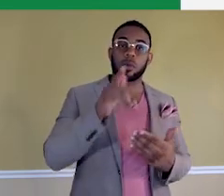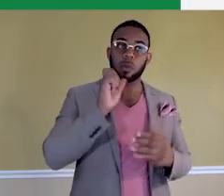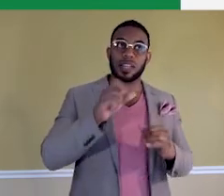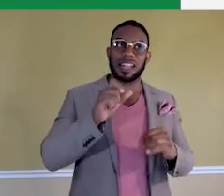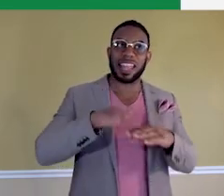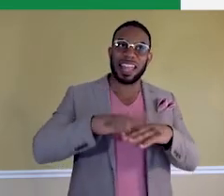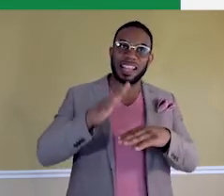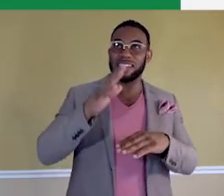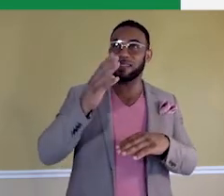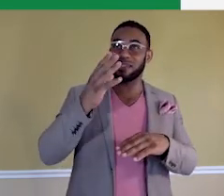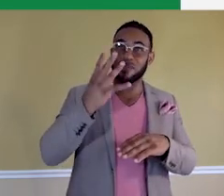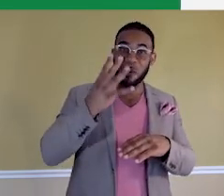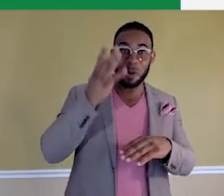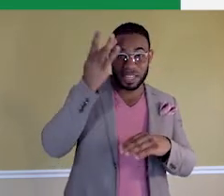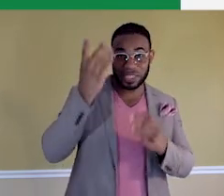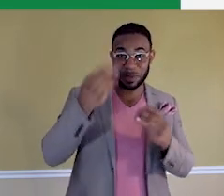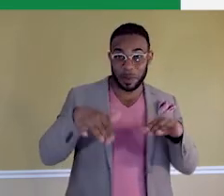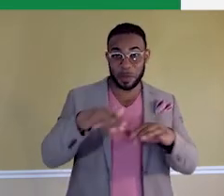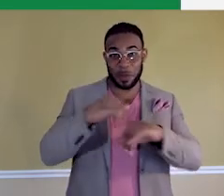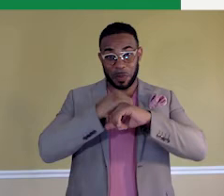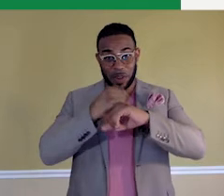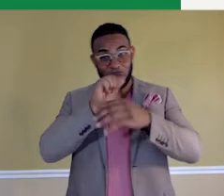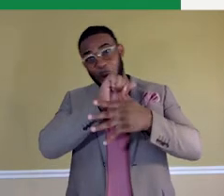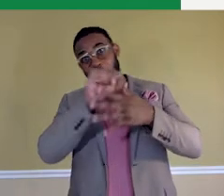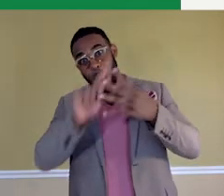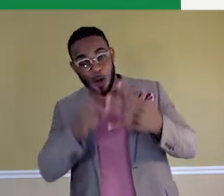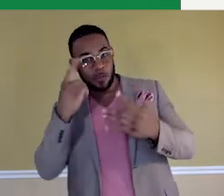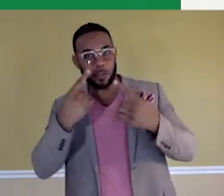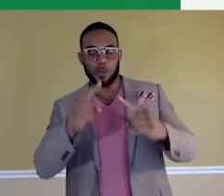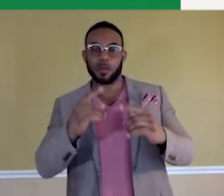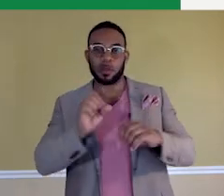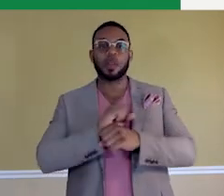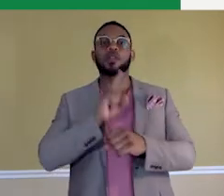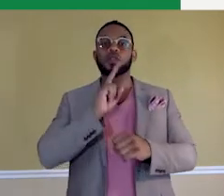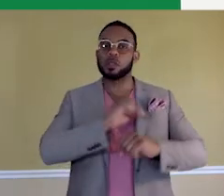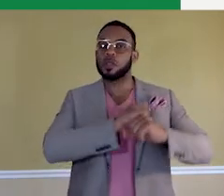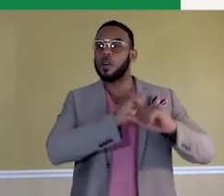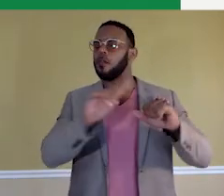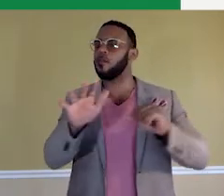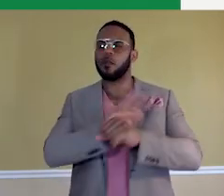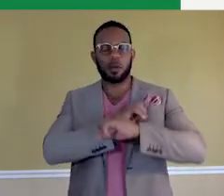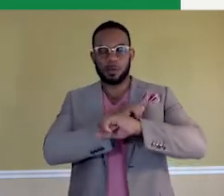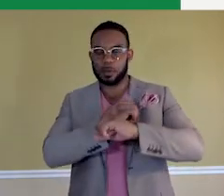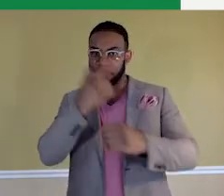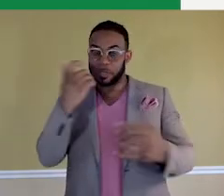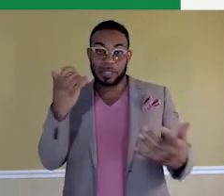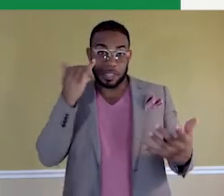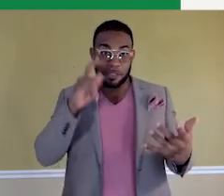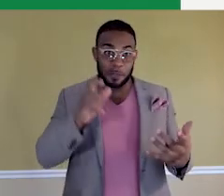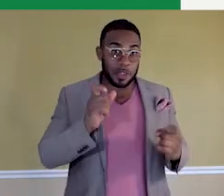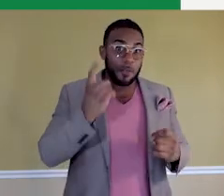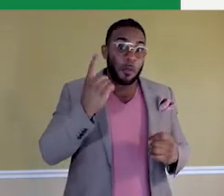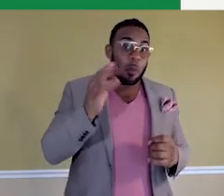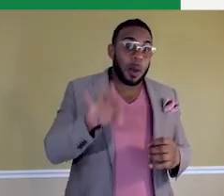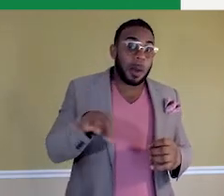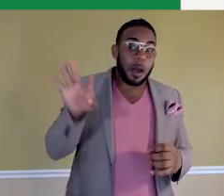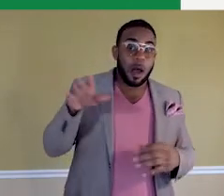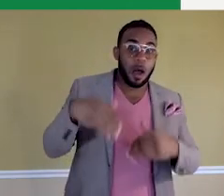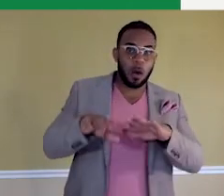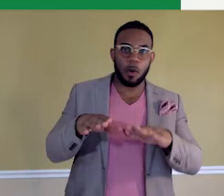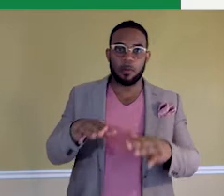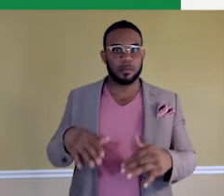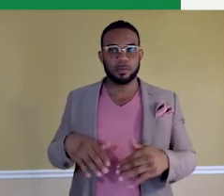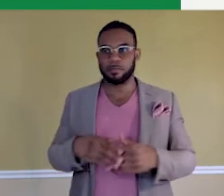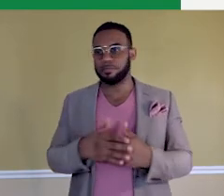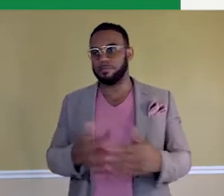least 4 intellectual property protections for them to ensure that they are fully protected. Because if you leave one arm open,